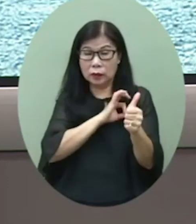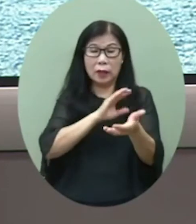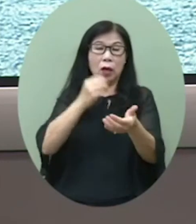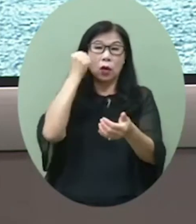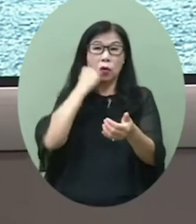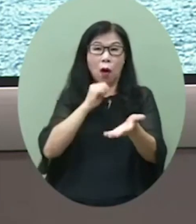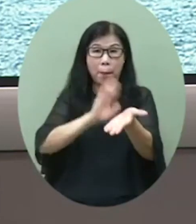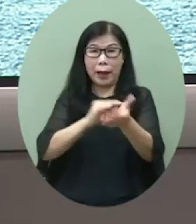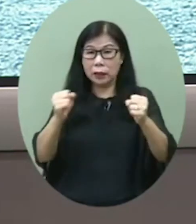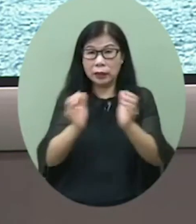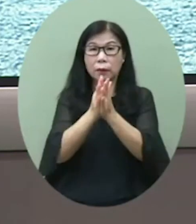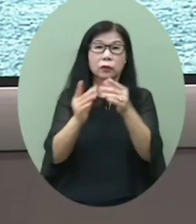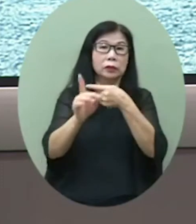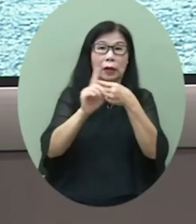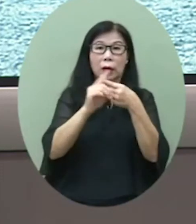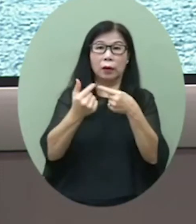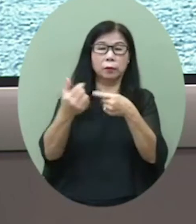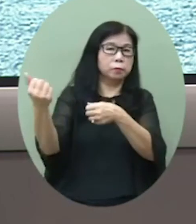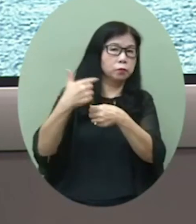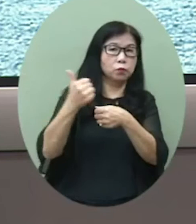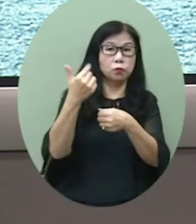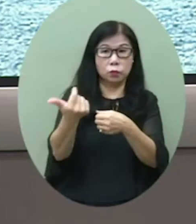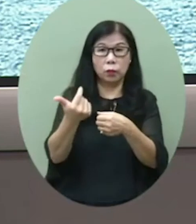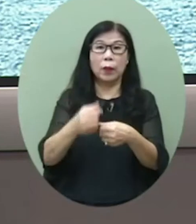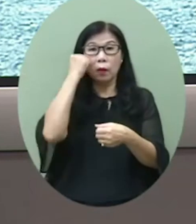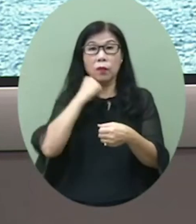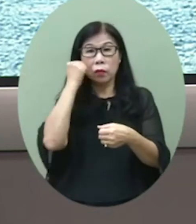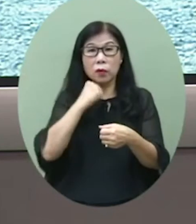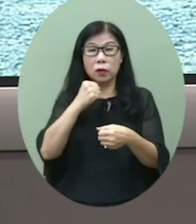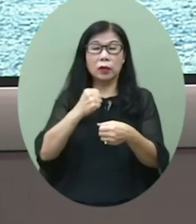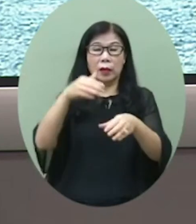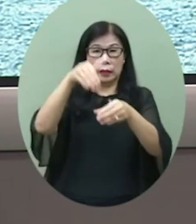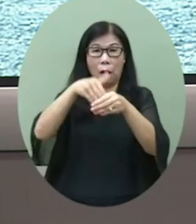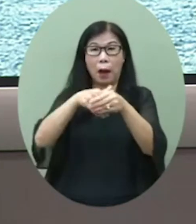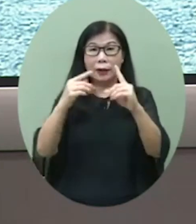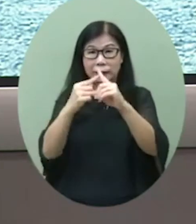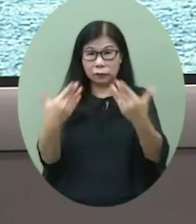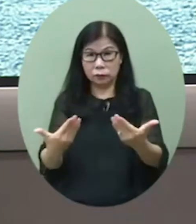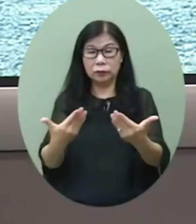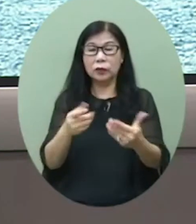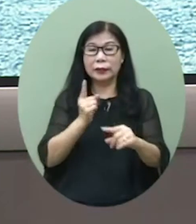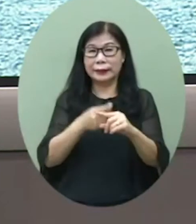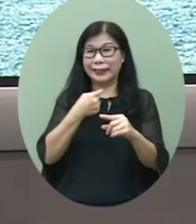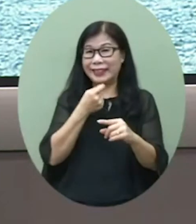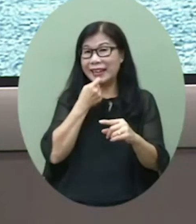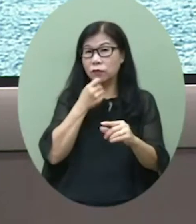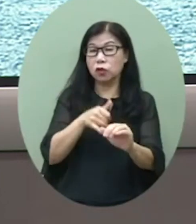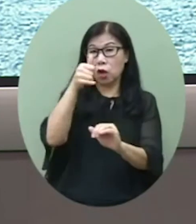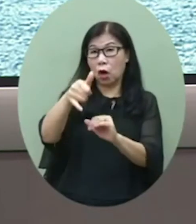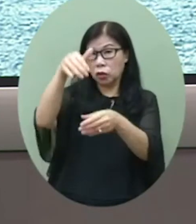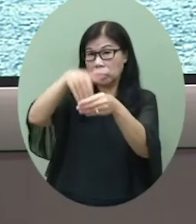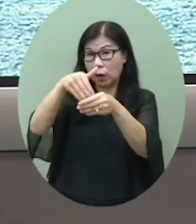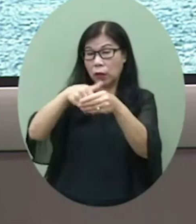1 meter between staff members. And as I said, for elderly voters, they have a much higher risk